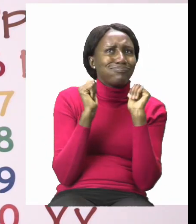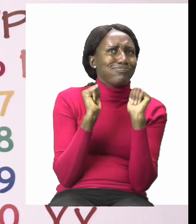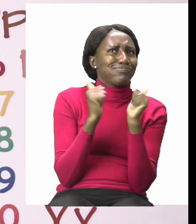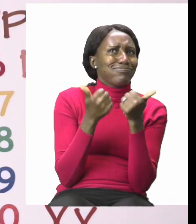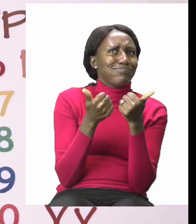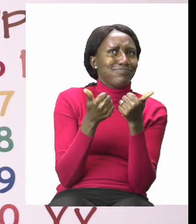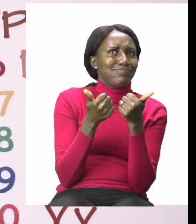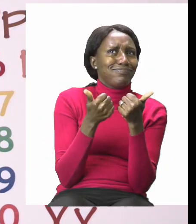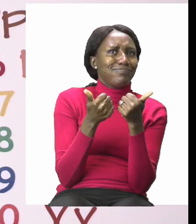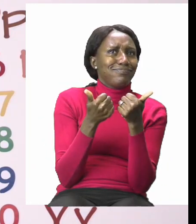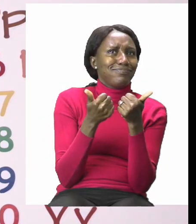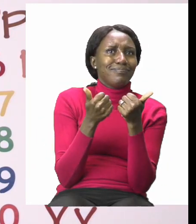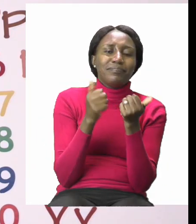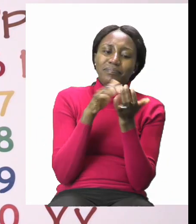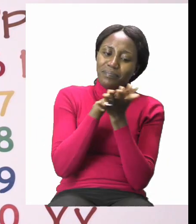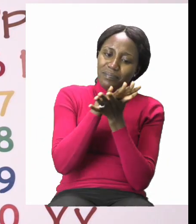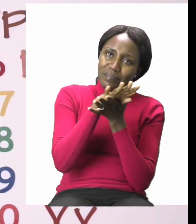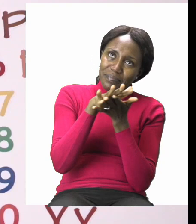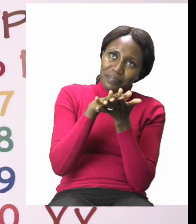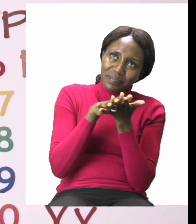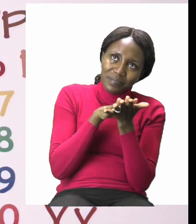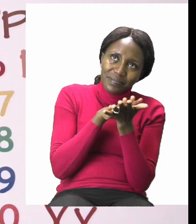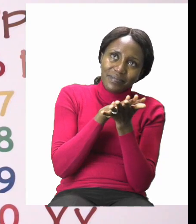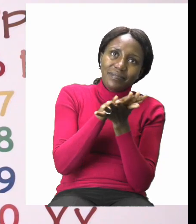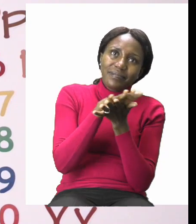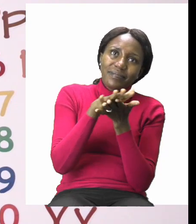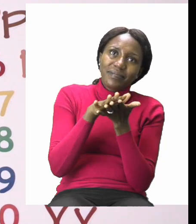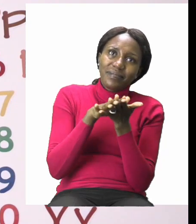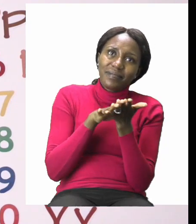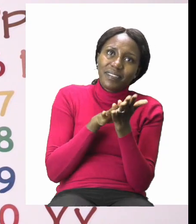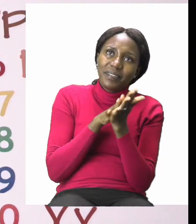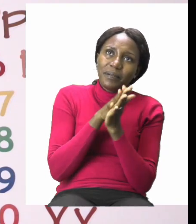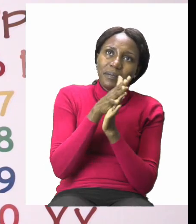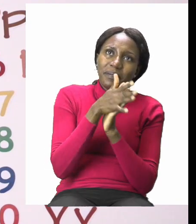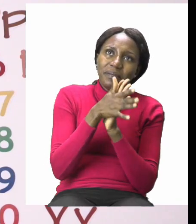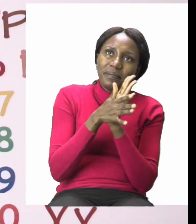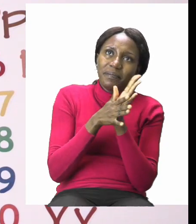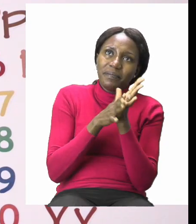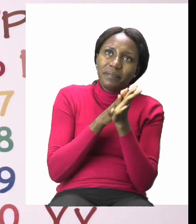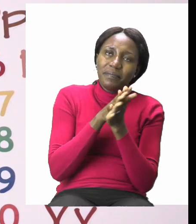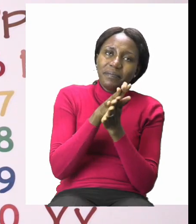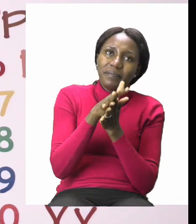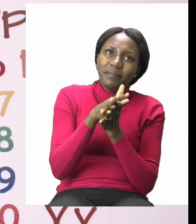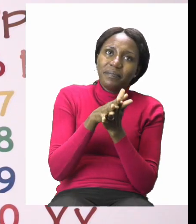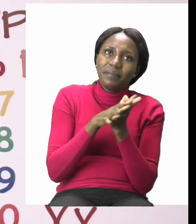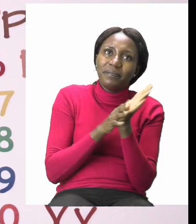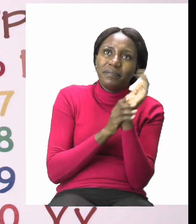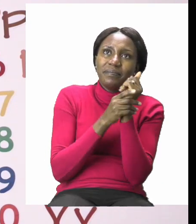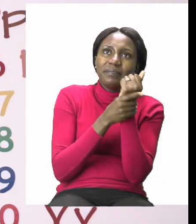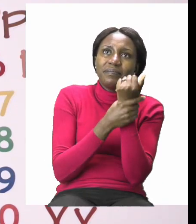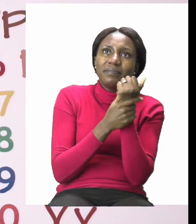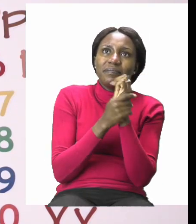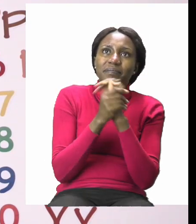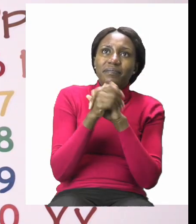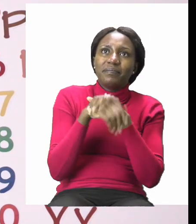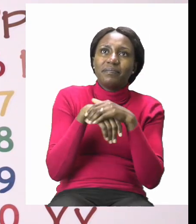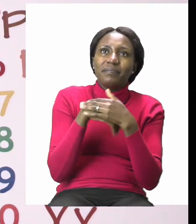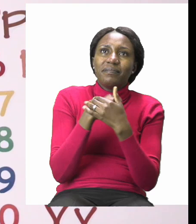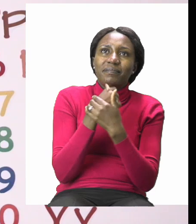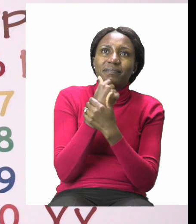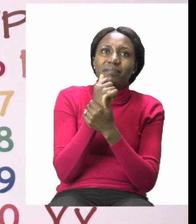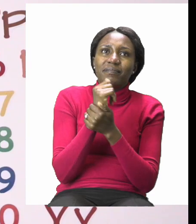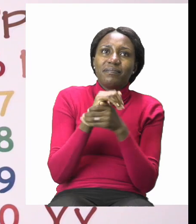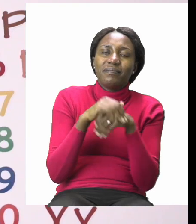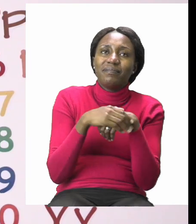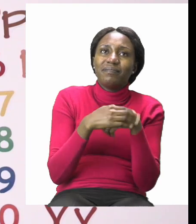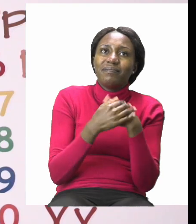we're going to start by rubbing inside our hands, yes, around our hands,